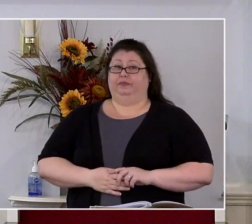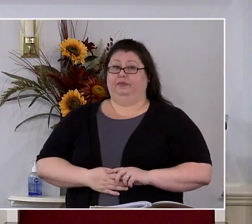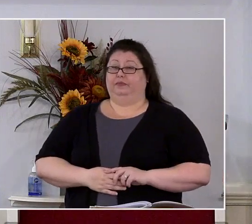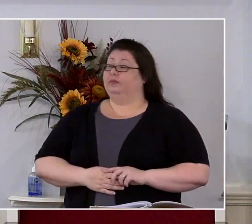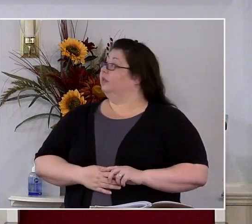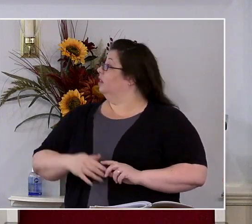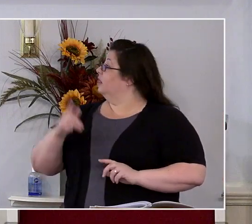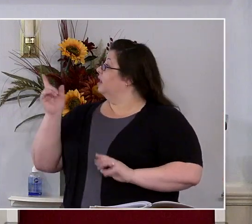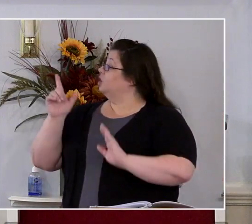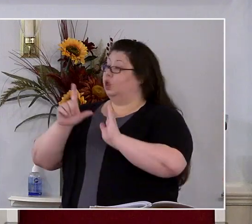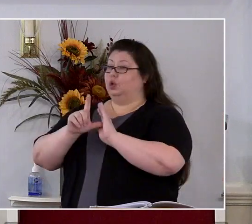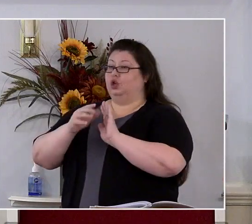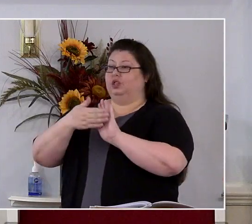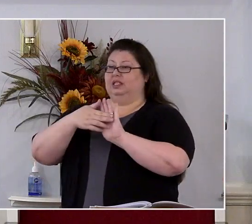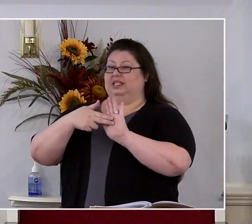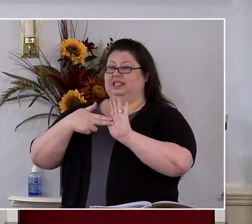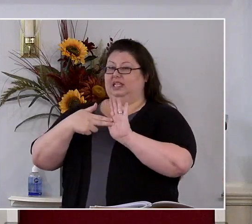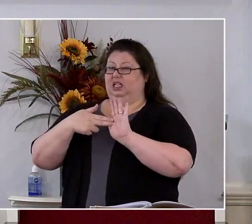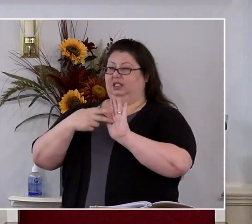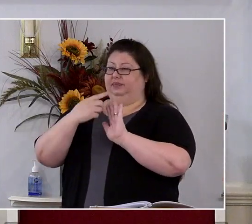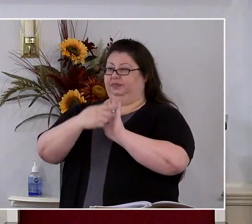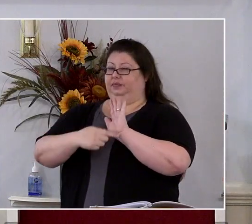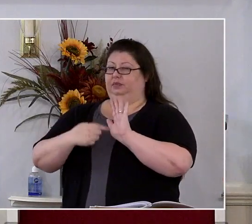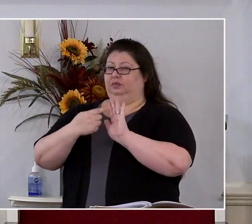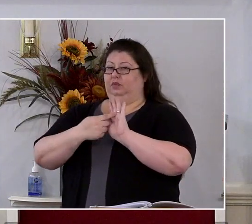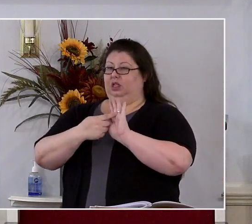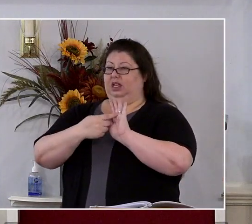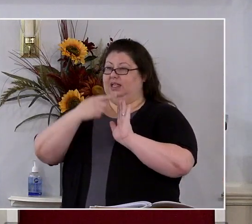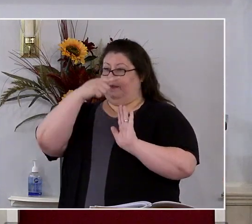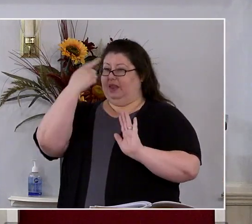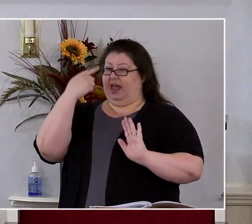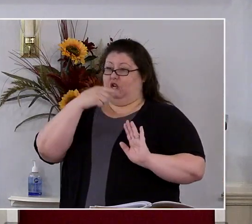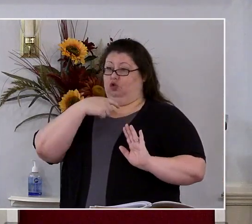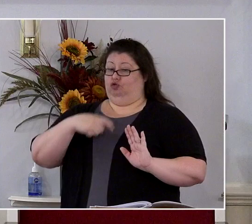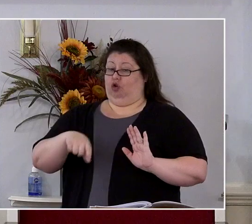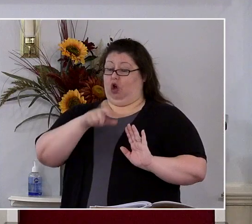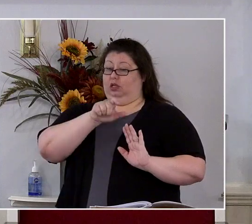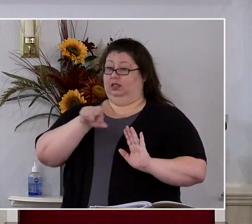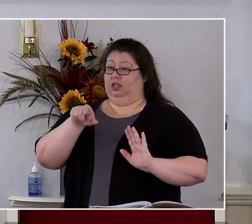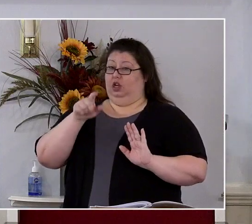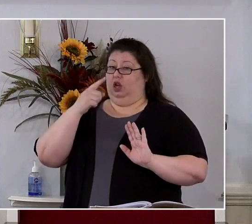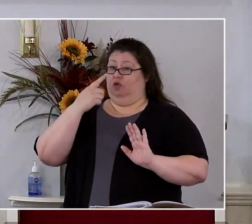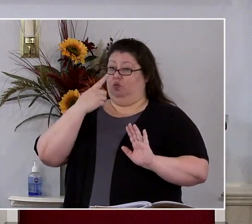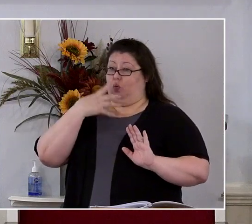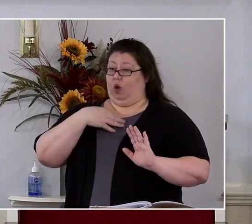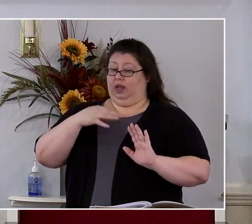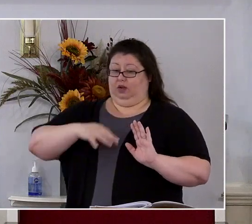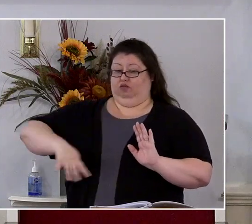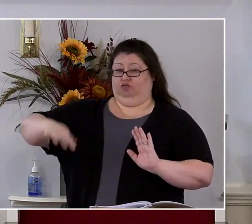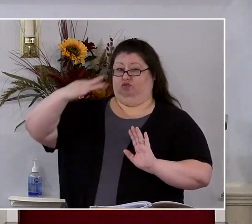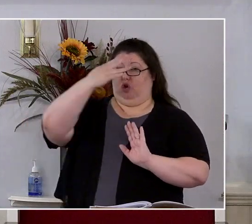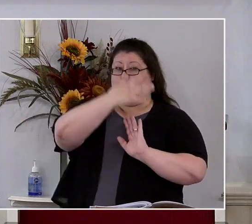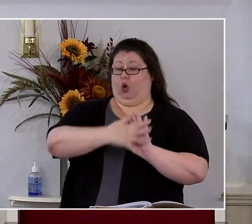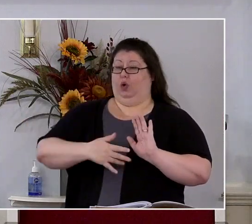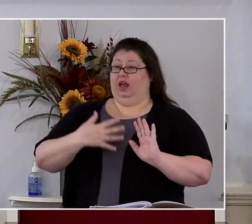There's Luther's seal, a black cross set on a red heart surrounded by a white rose and a field of